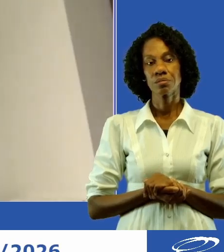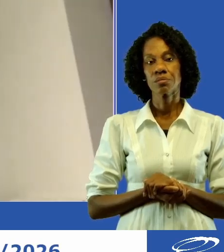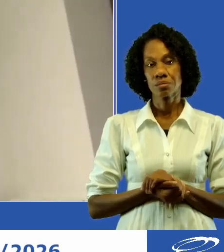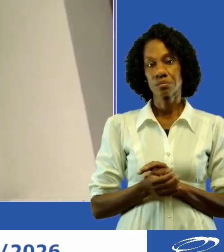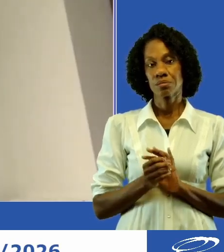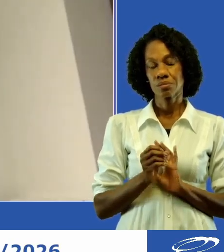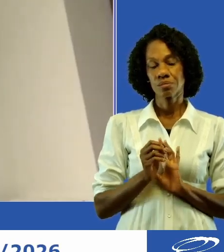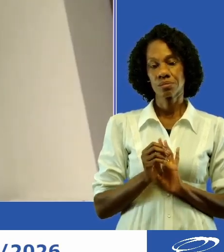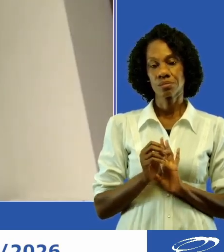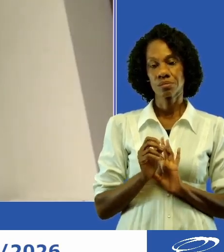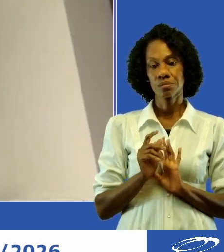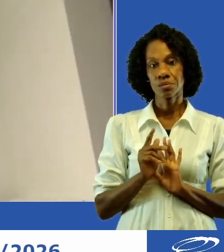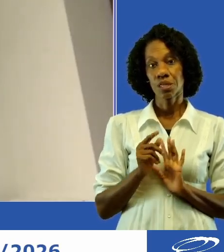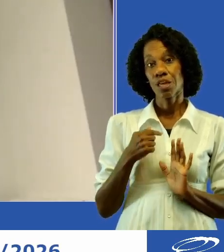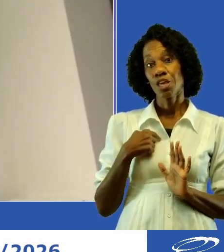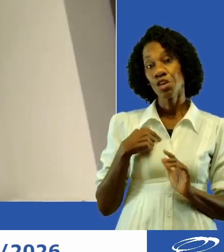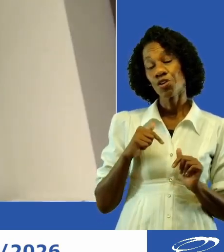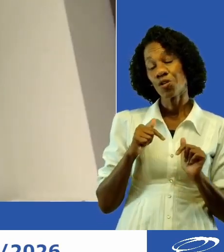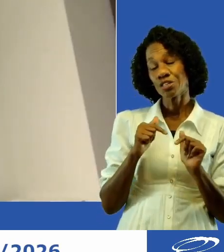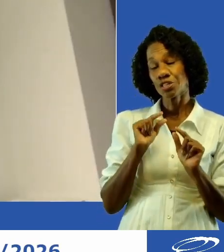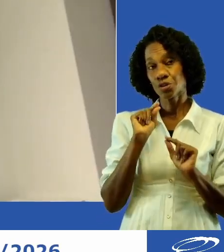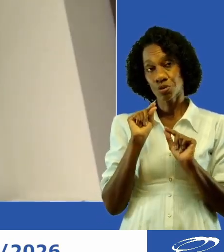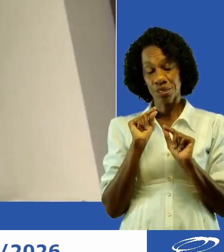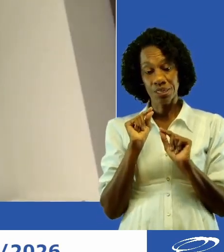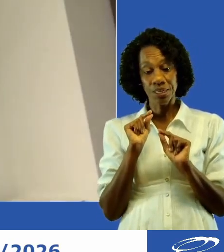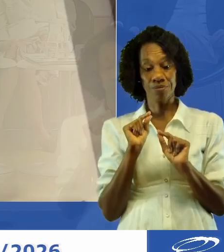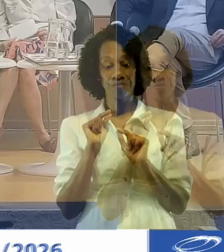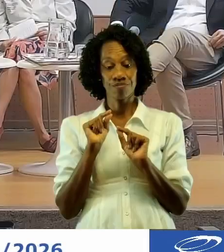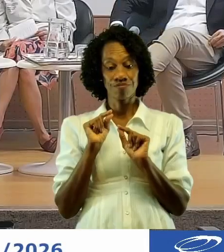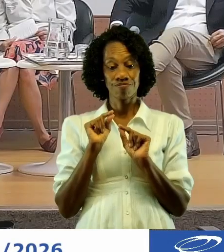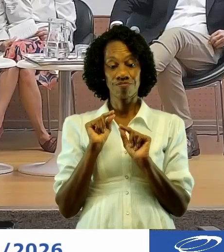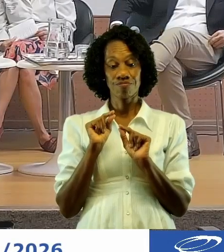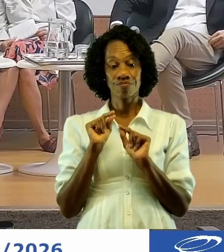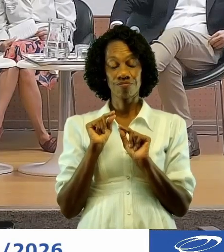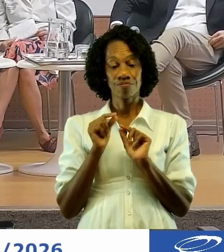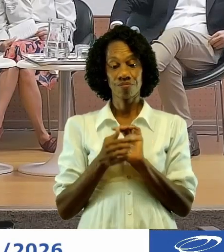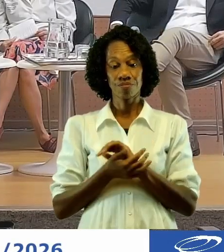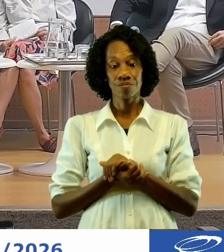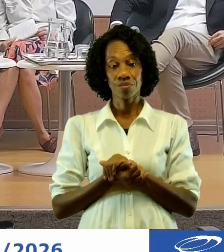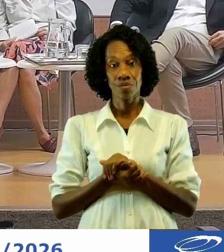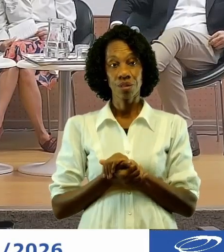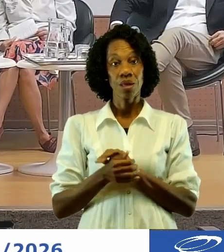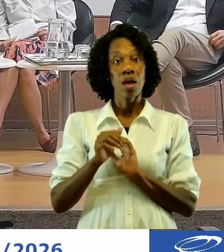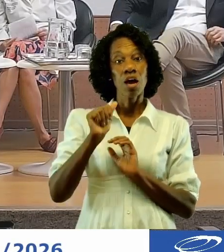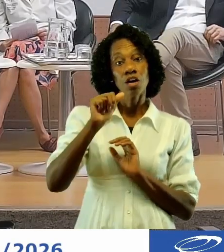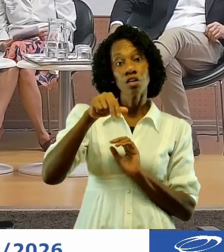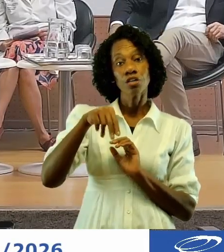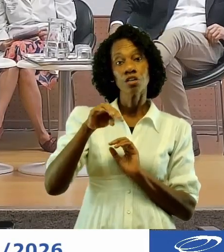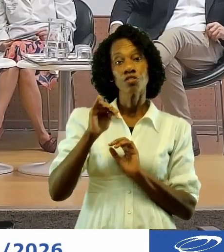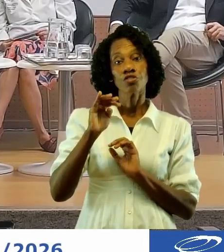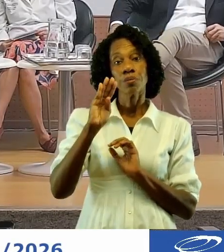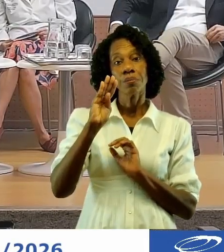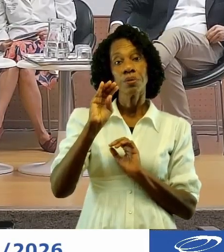do. Ok, o que eu faria seria concentrar no antibiograma